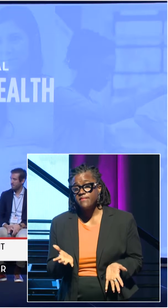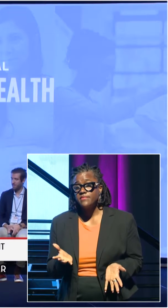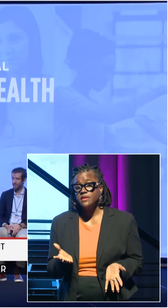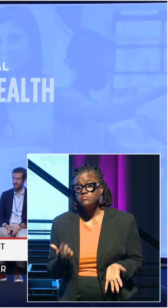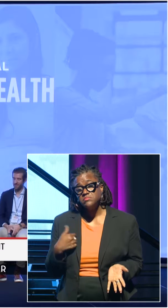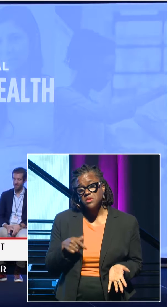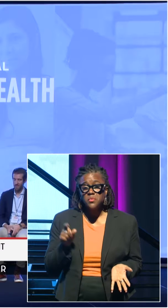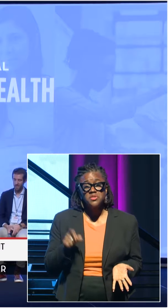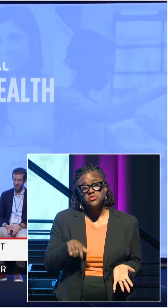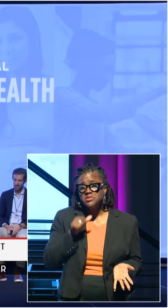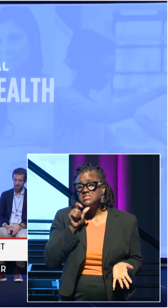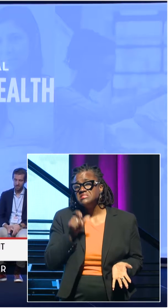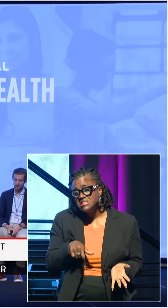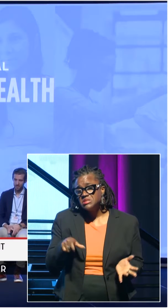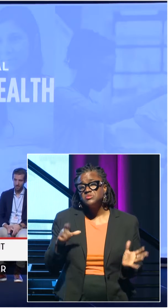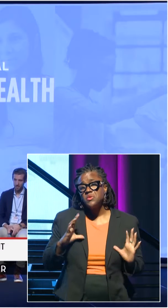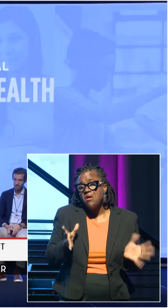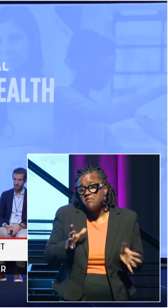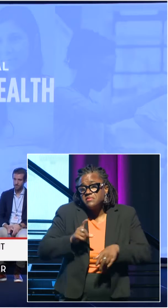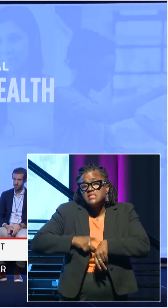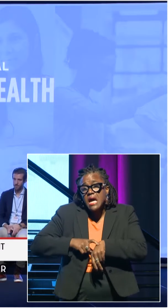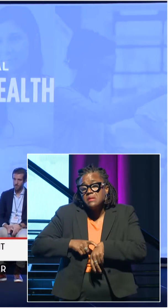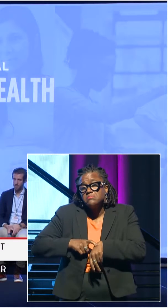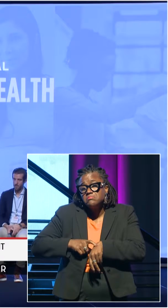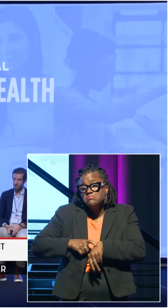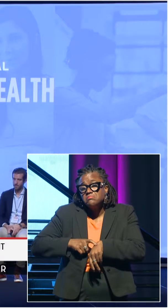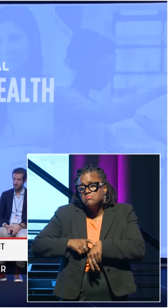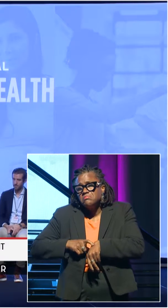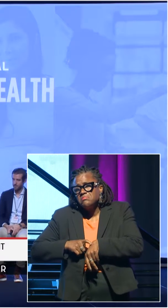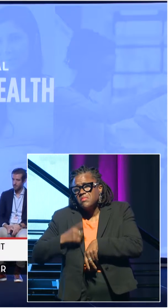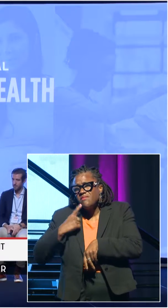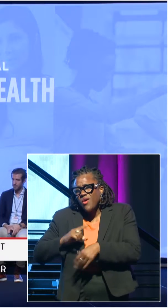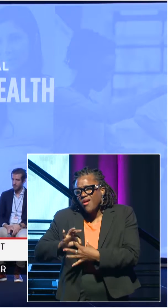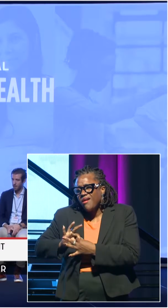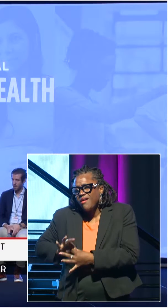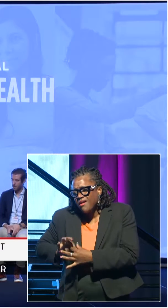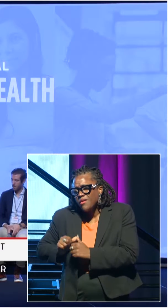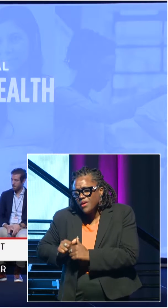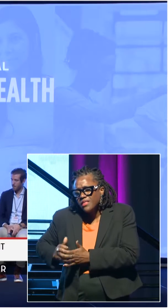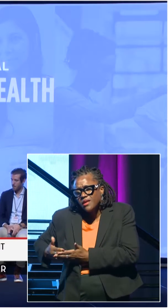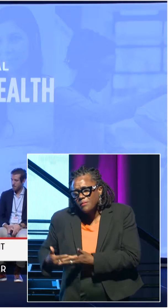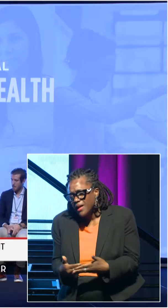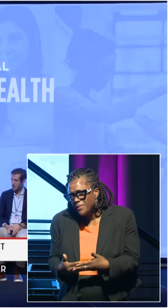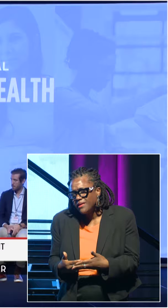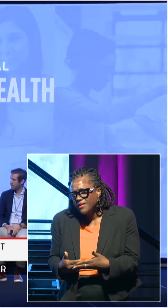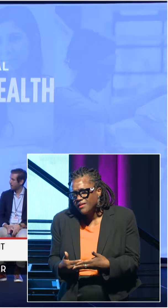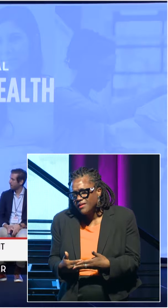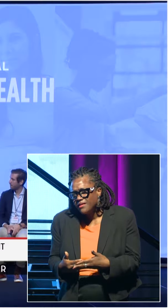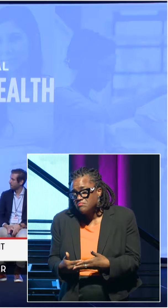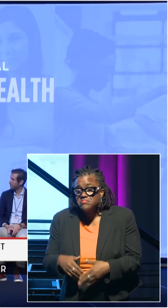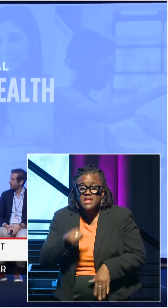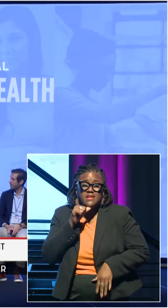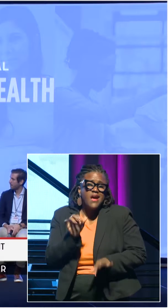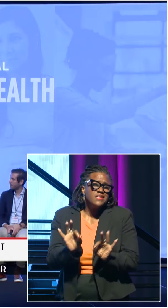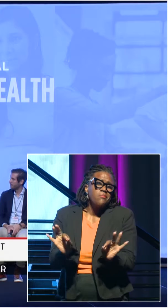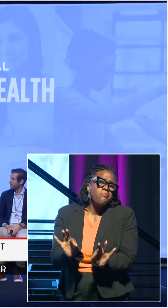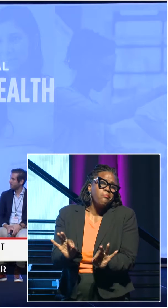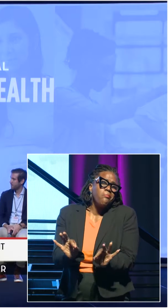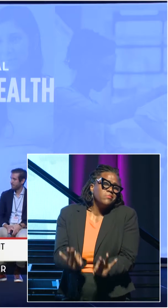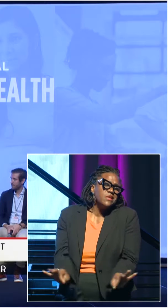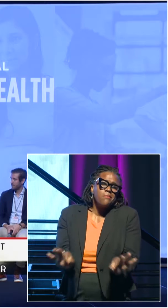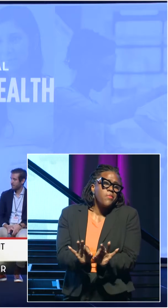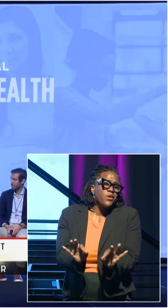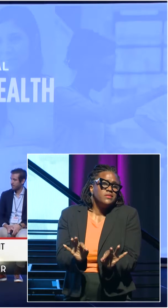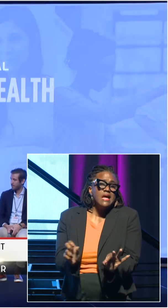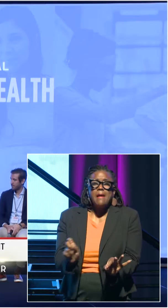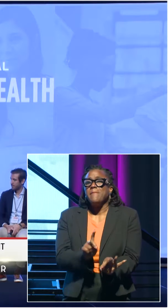we shouldn't take time off, to bond with our child is not as important as